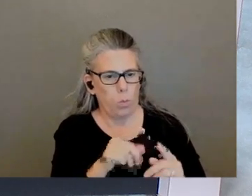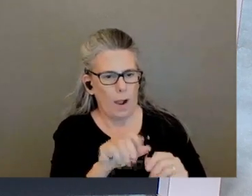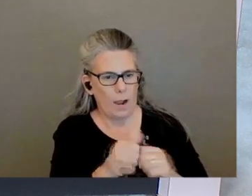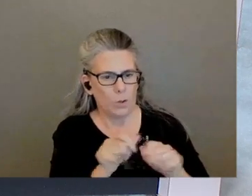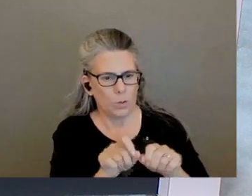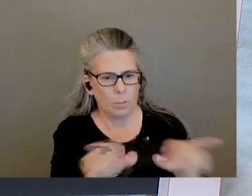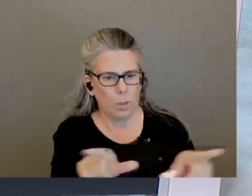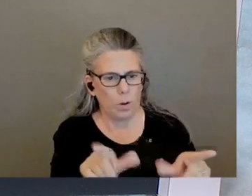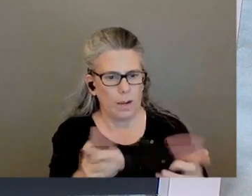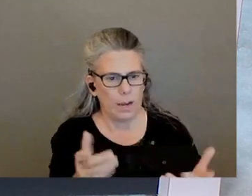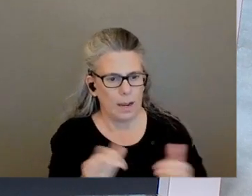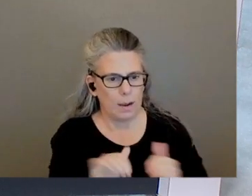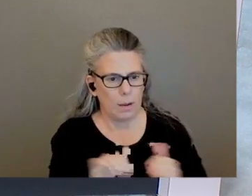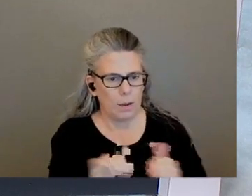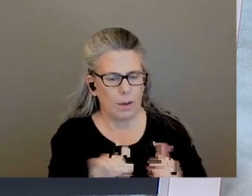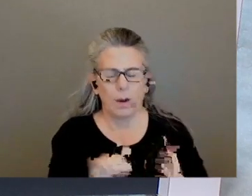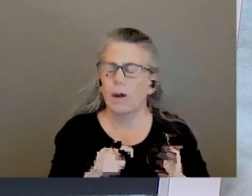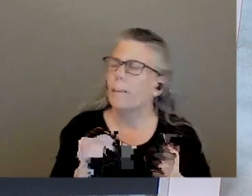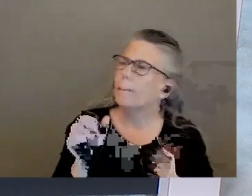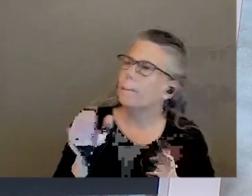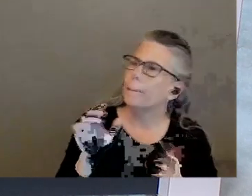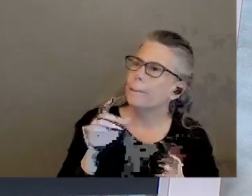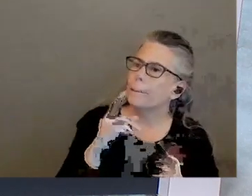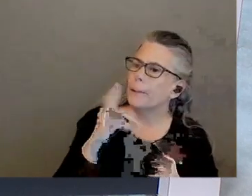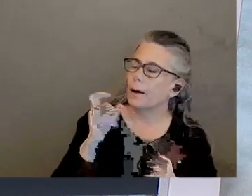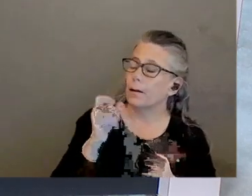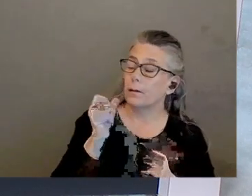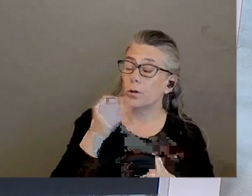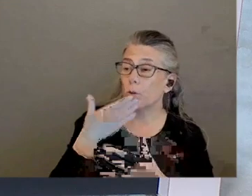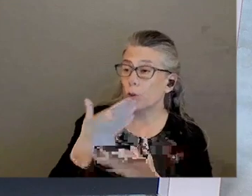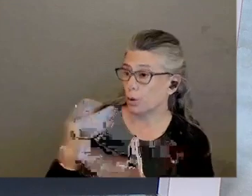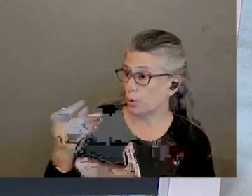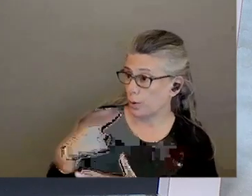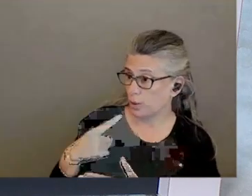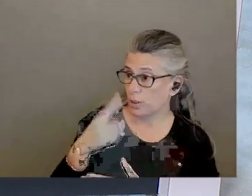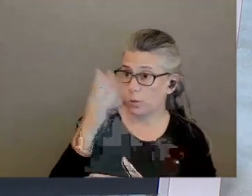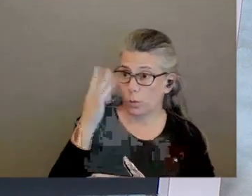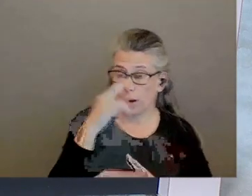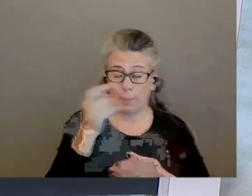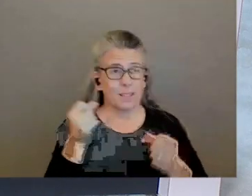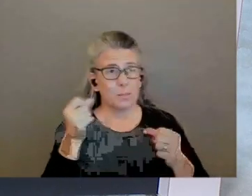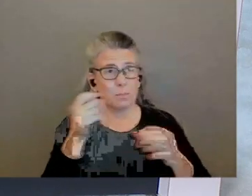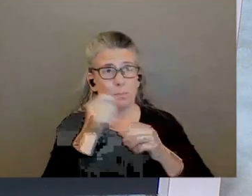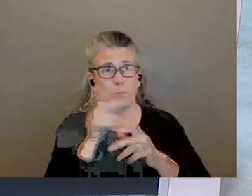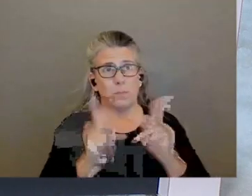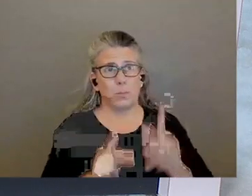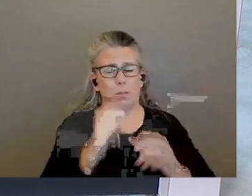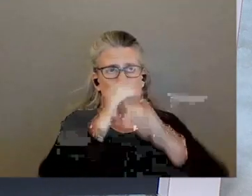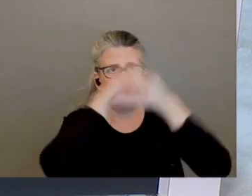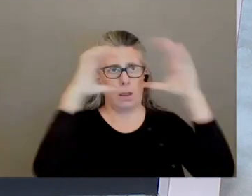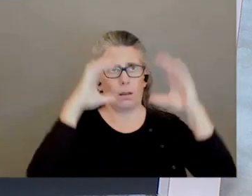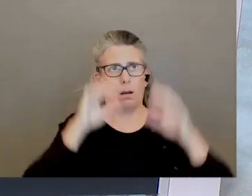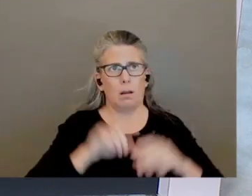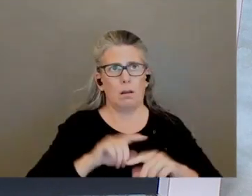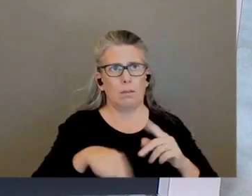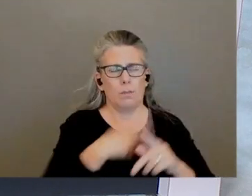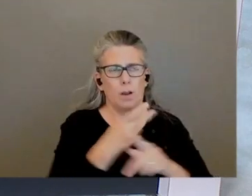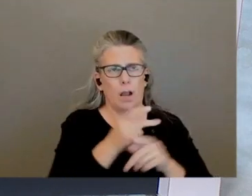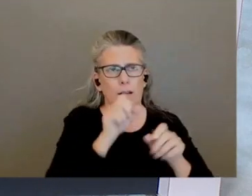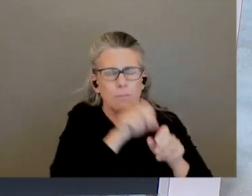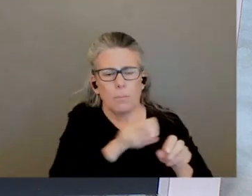people might have in mind the difficult migration that you had in the past when you're migrating, for example,